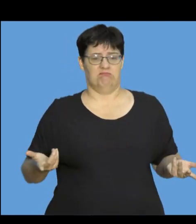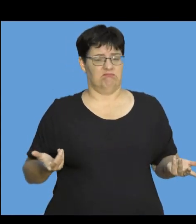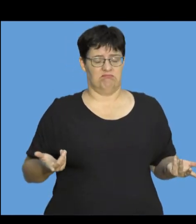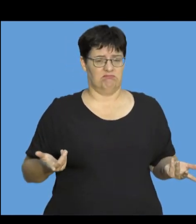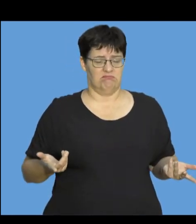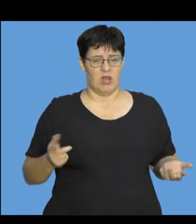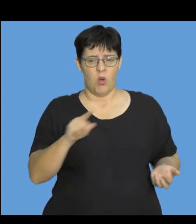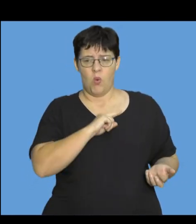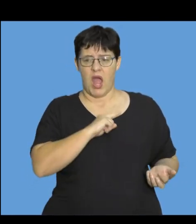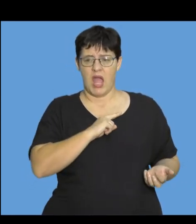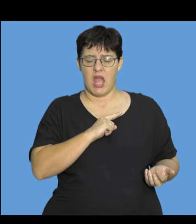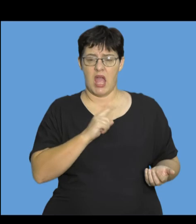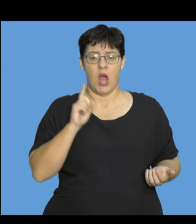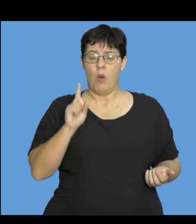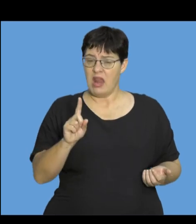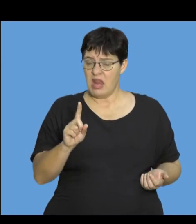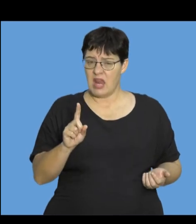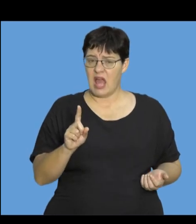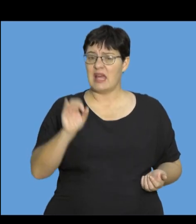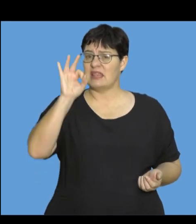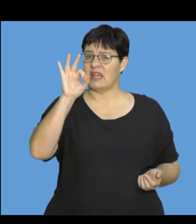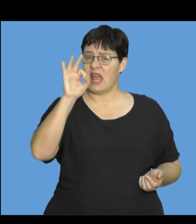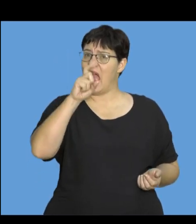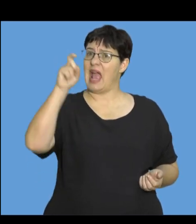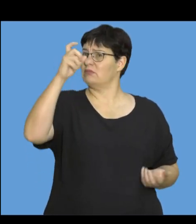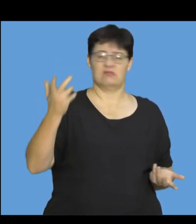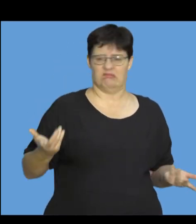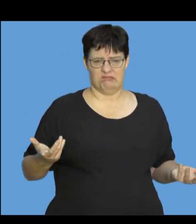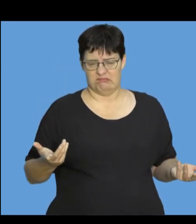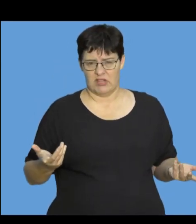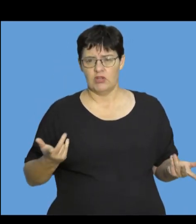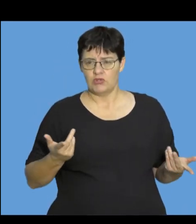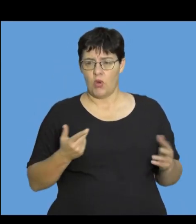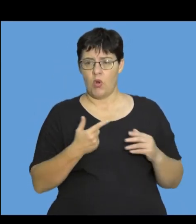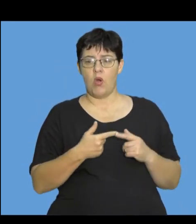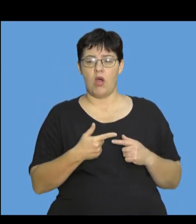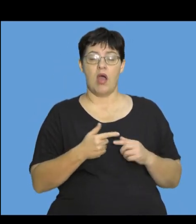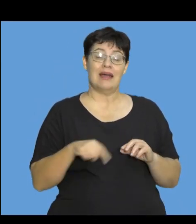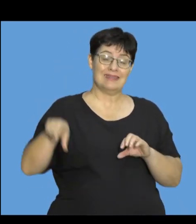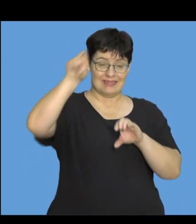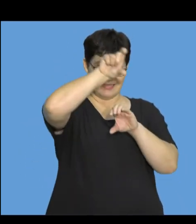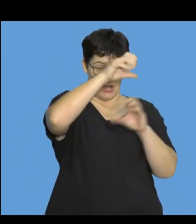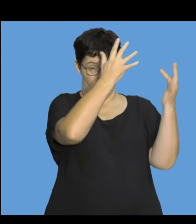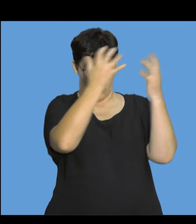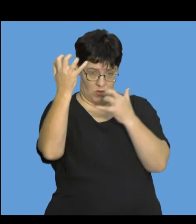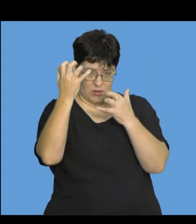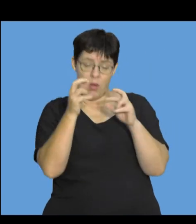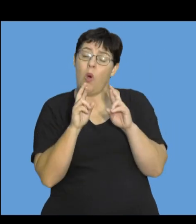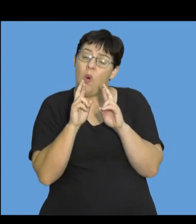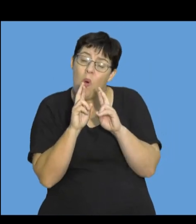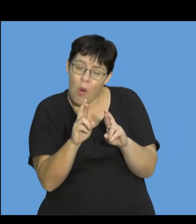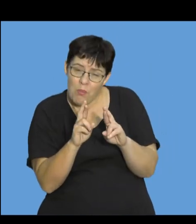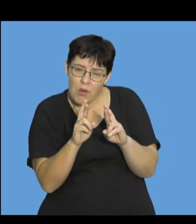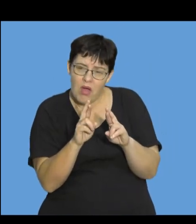hardly, because 1 can never be 3 to the exponent of x. So I will work out what is my numerator with the